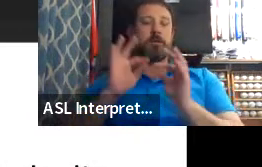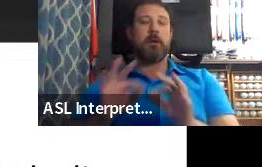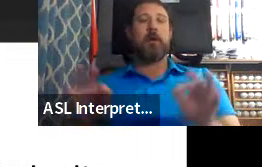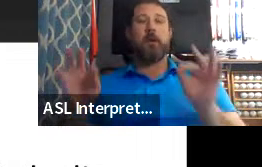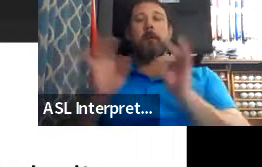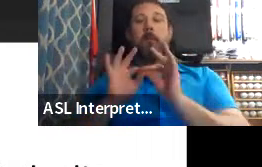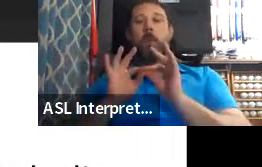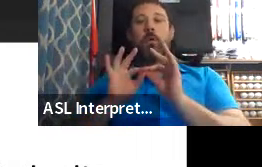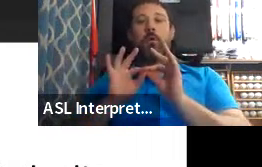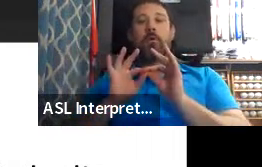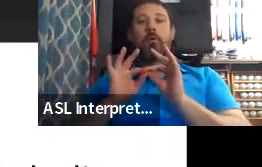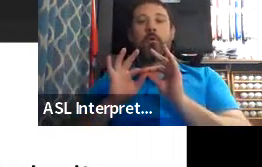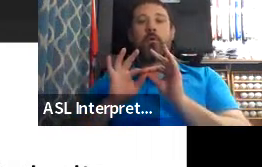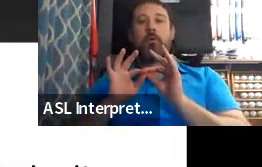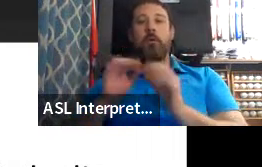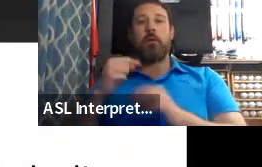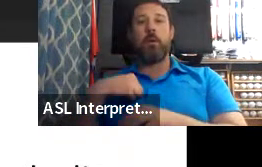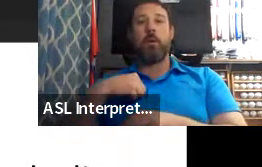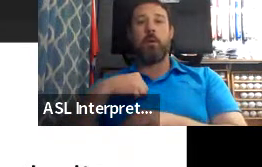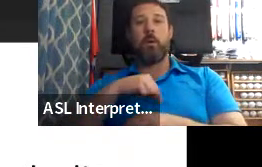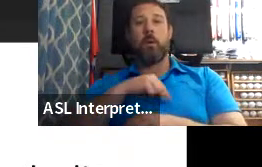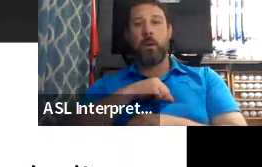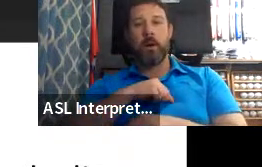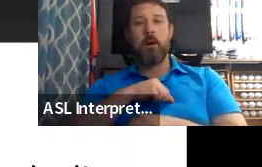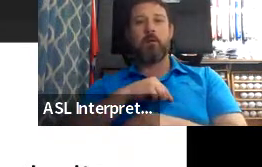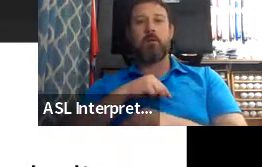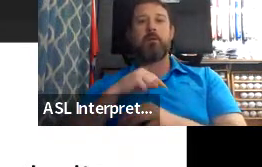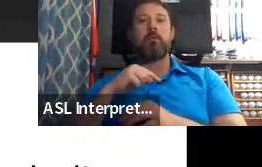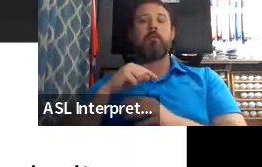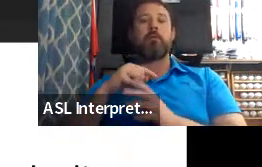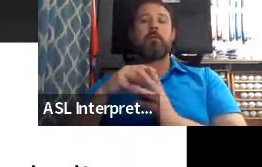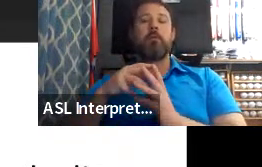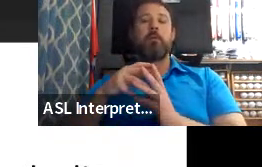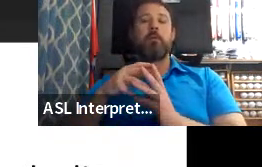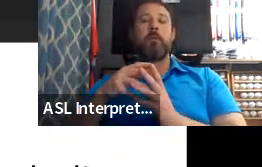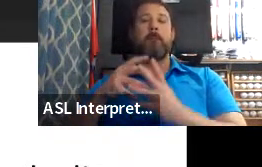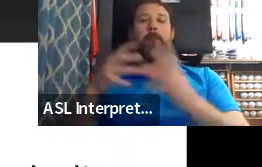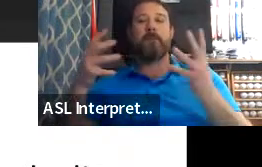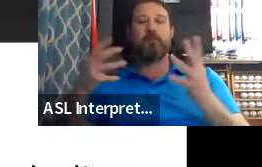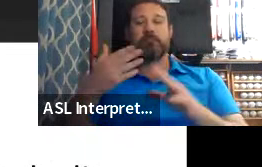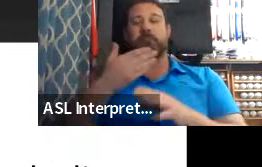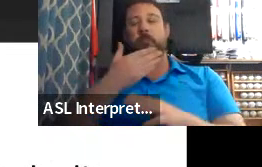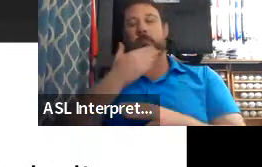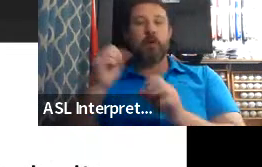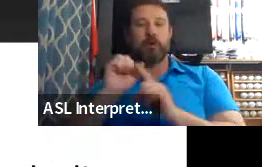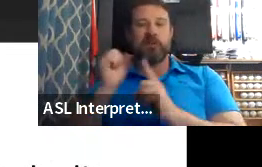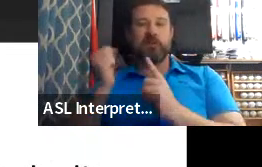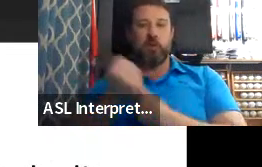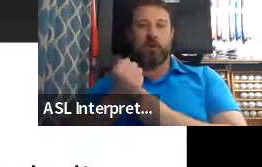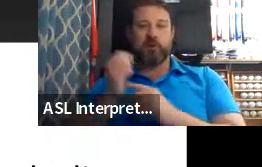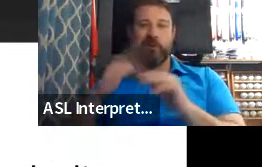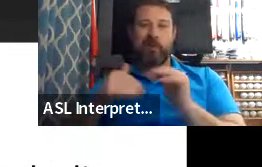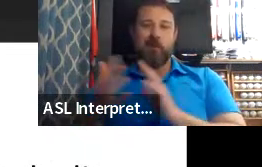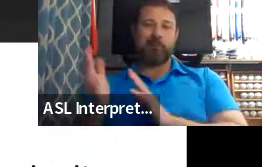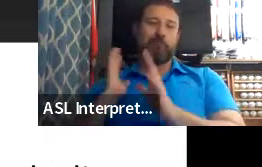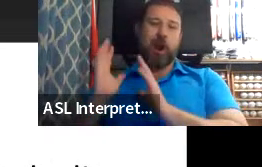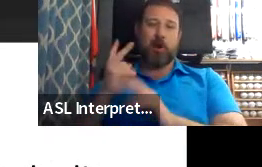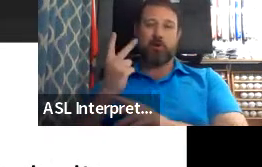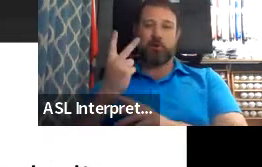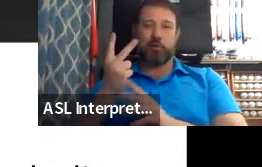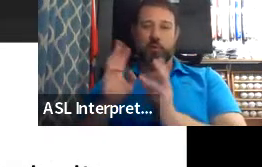that we are in a much better situation than we were in the prior 2